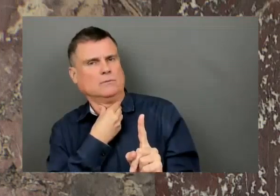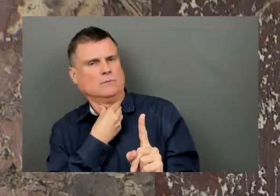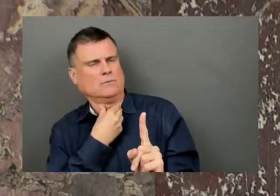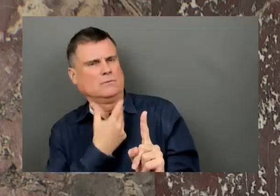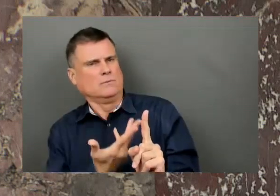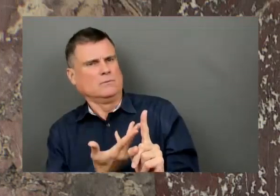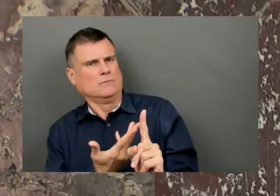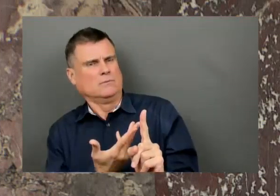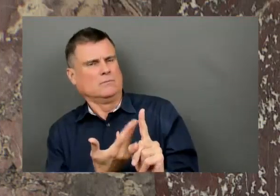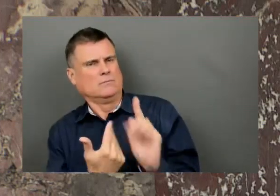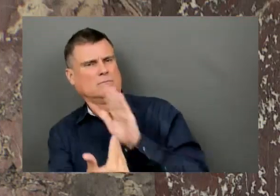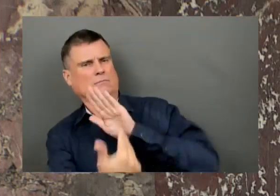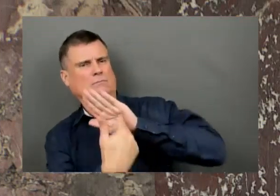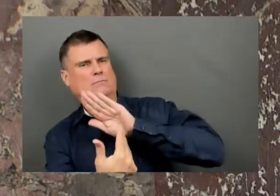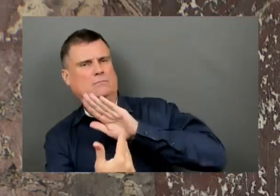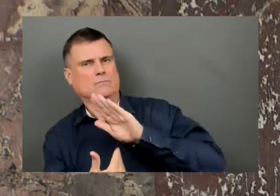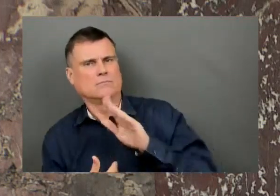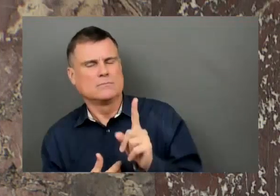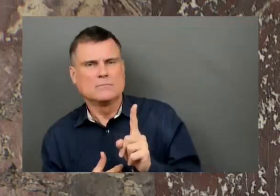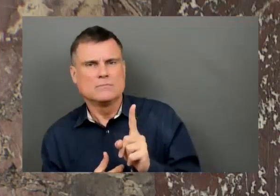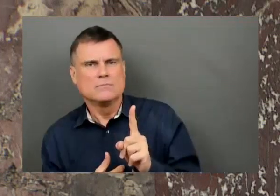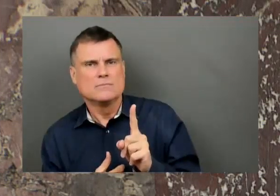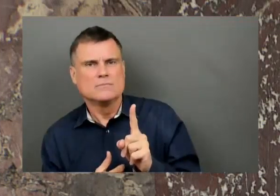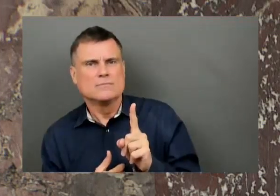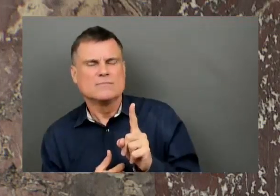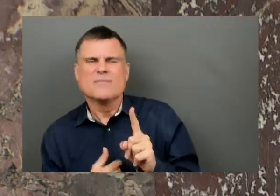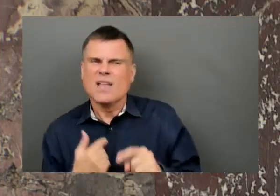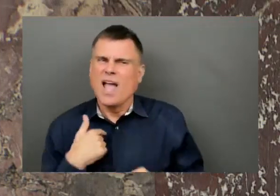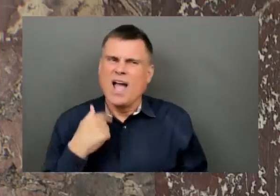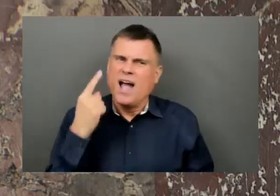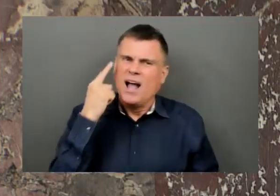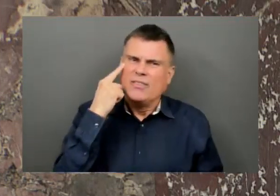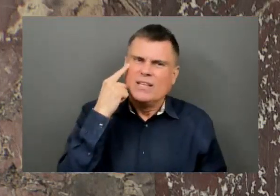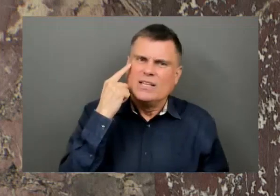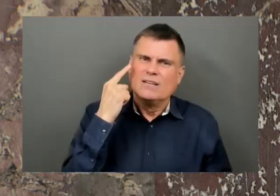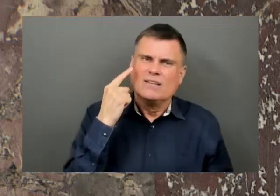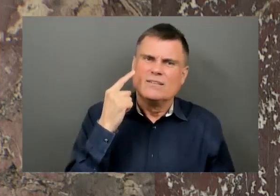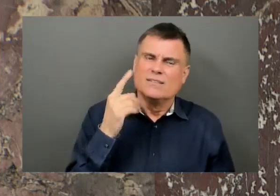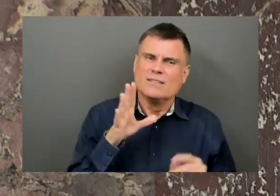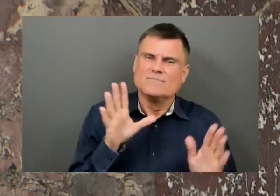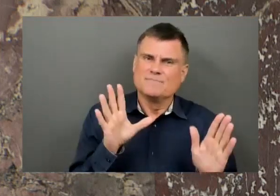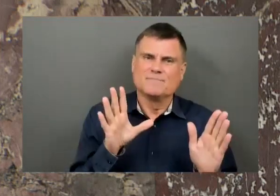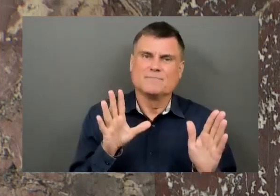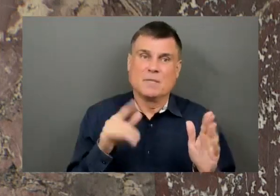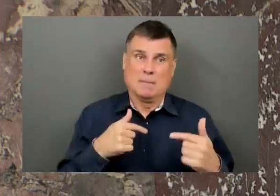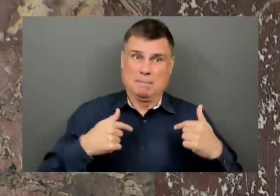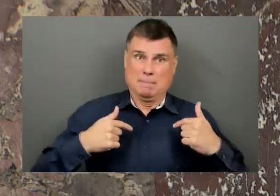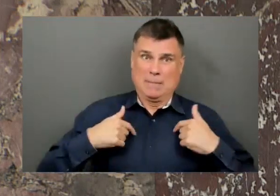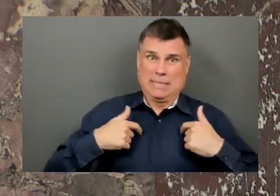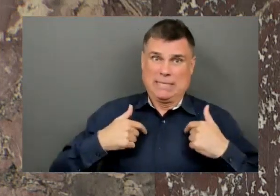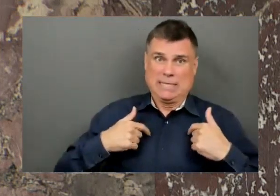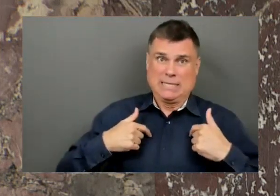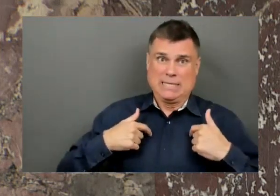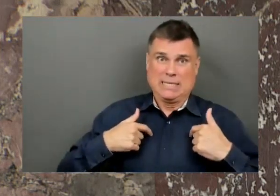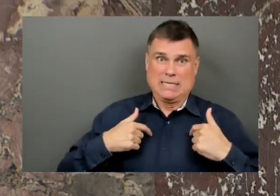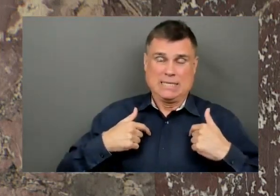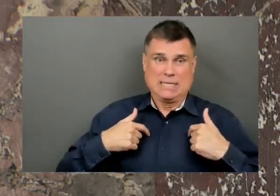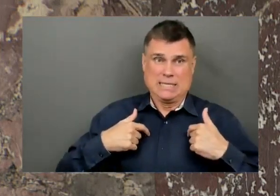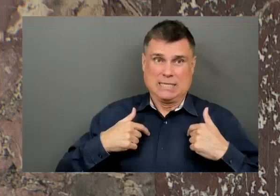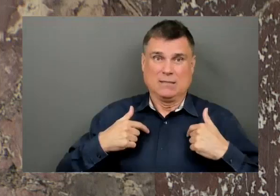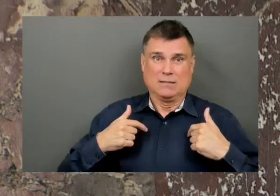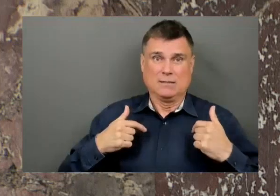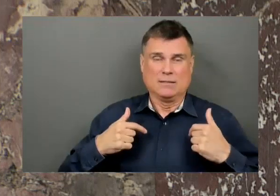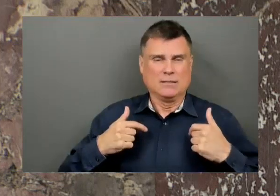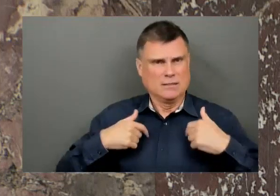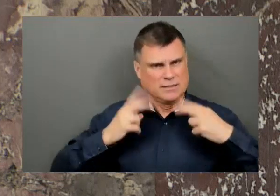I think the key for me as a leader is to ask myself, what